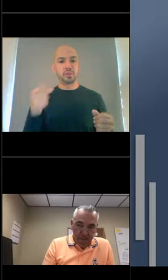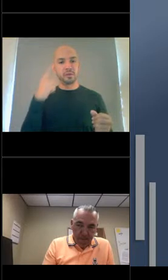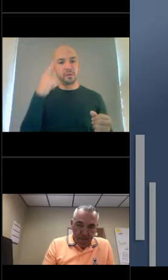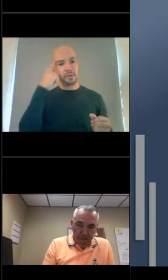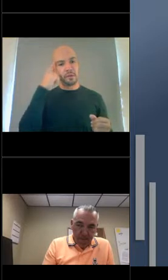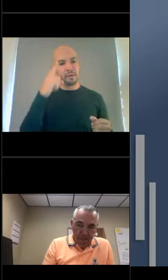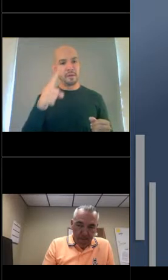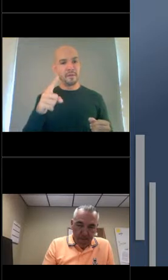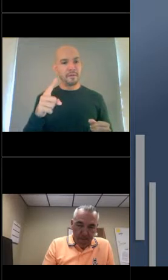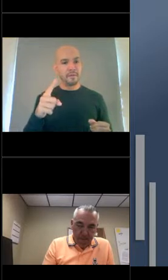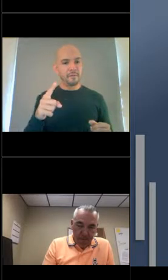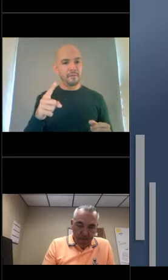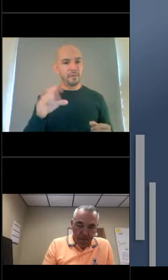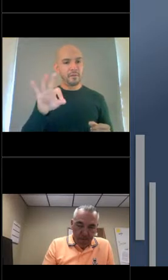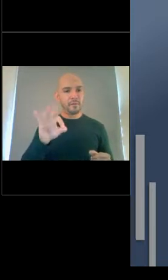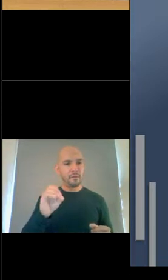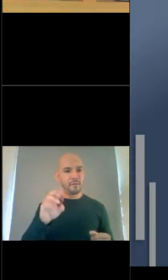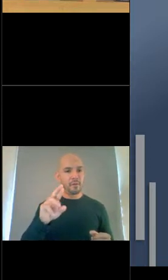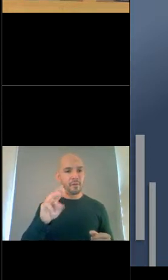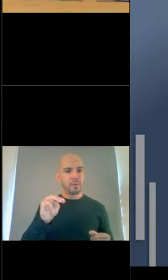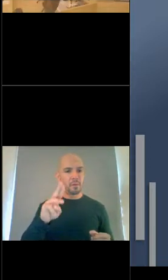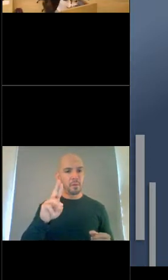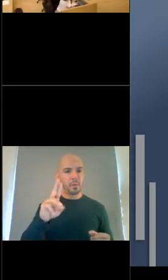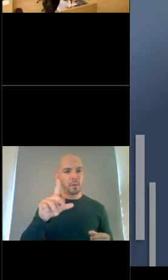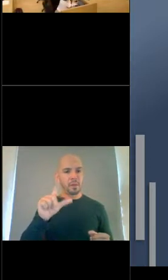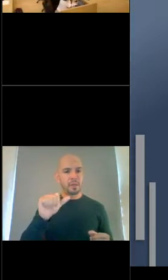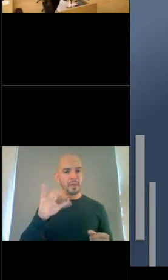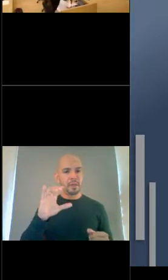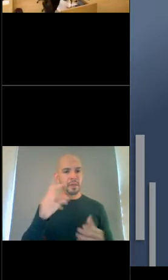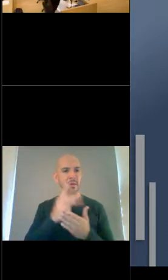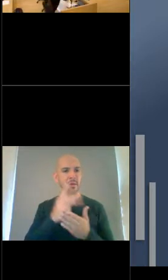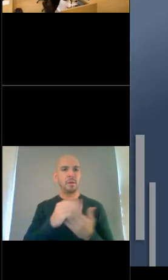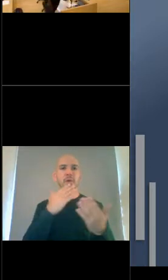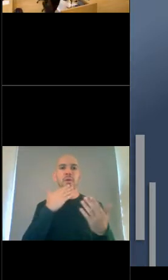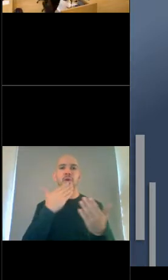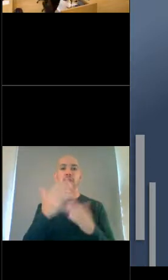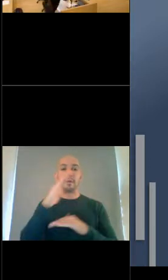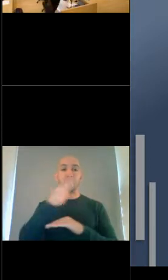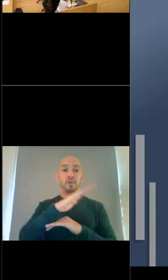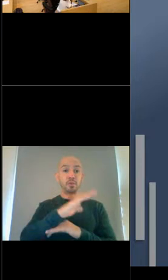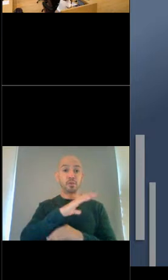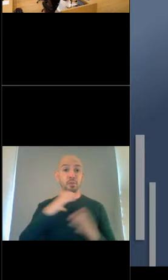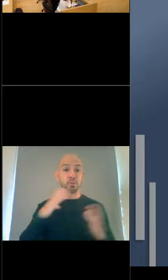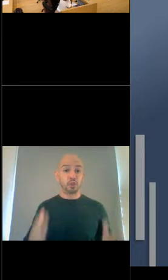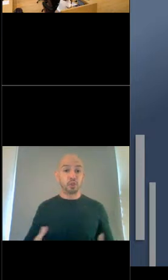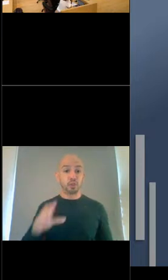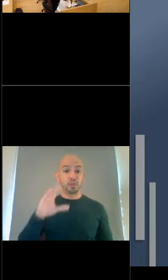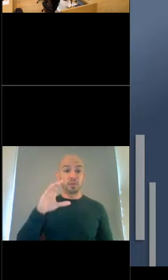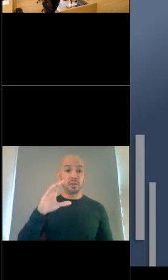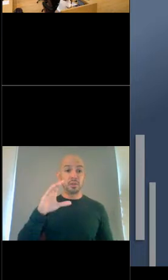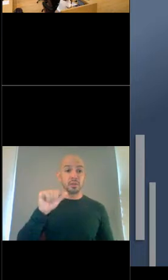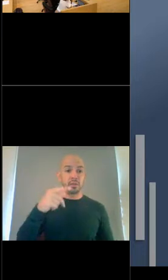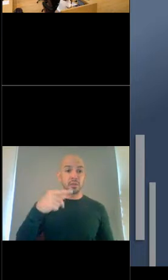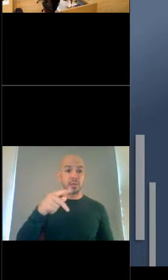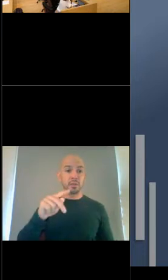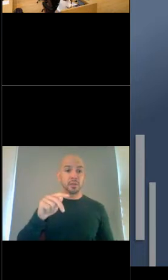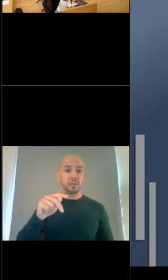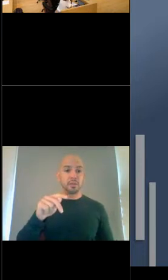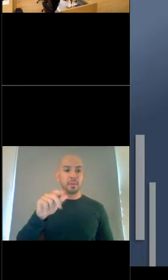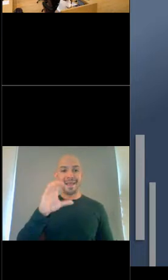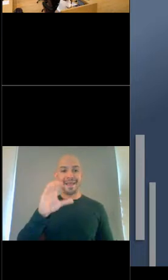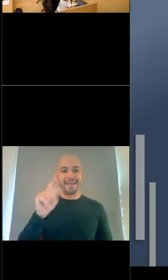relay program thank you chair eager good afternoon commissioners top 22 is an action item to adopt